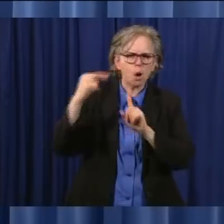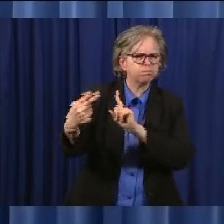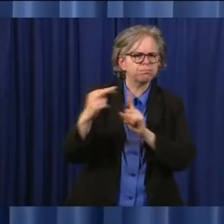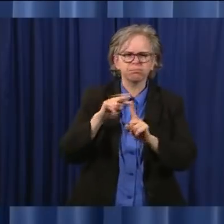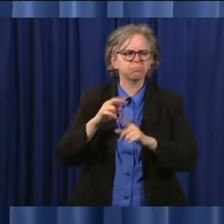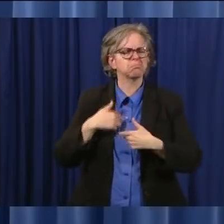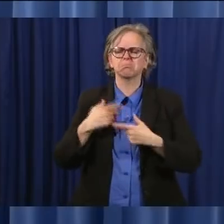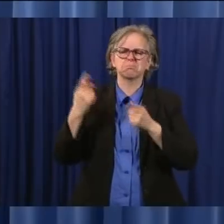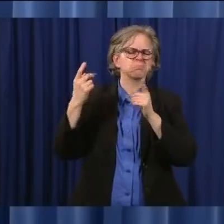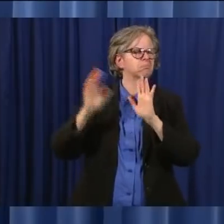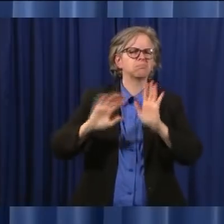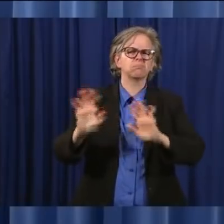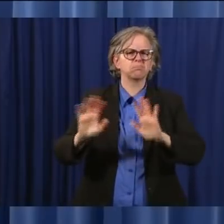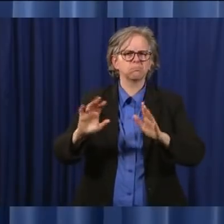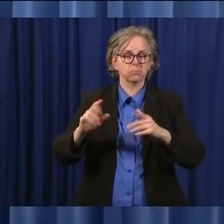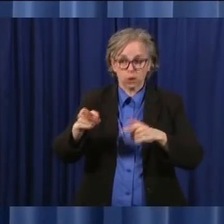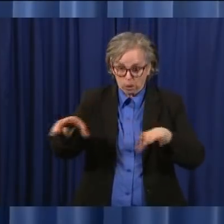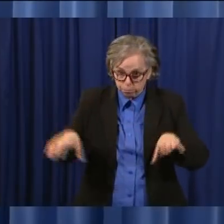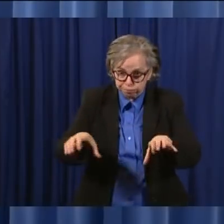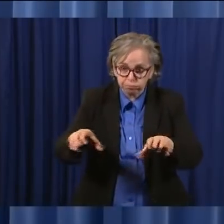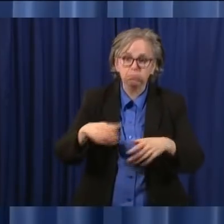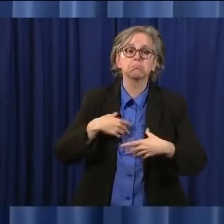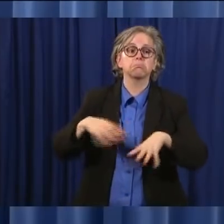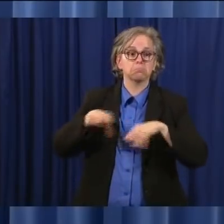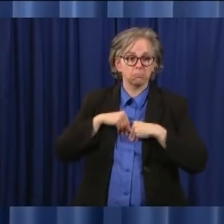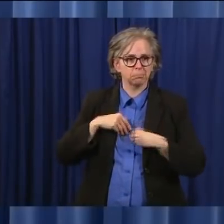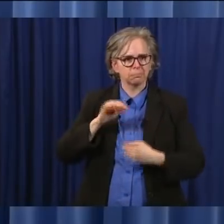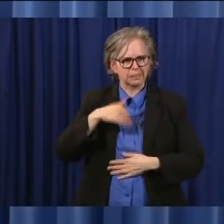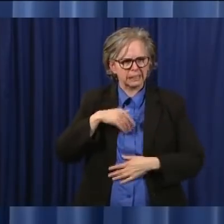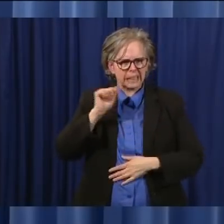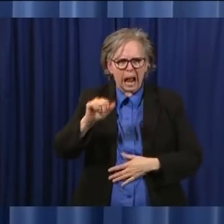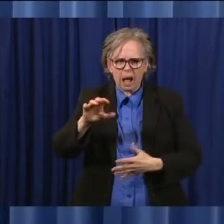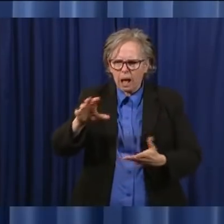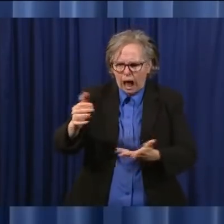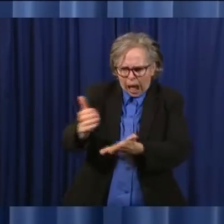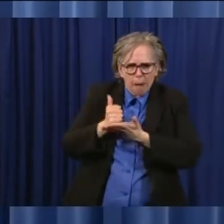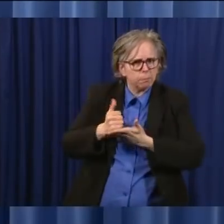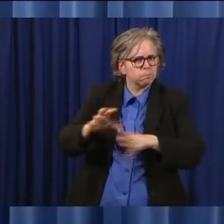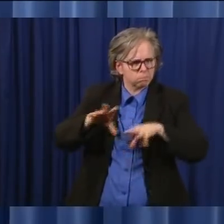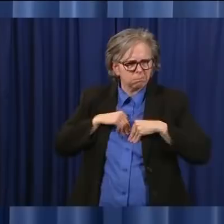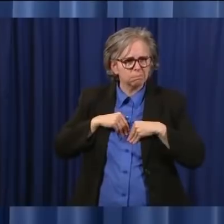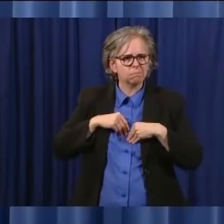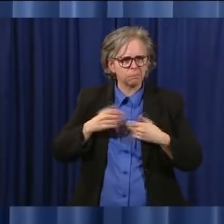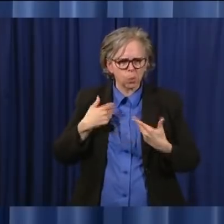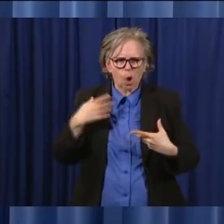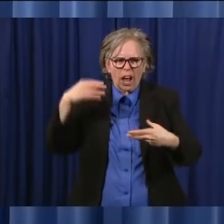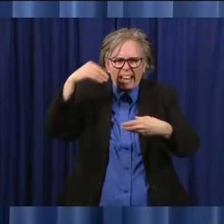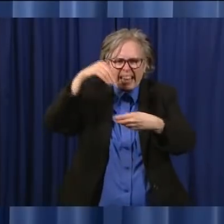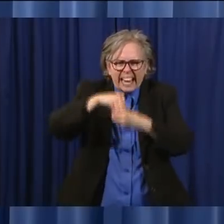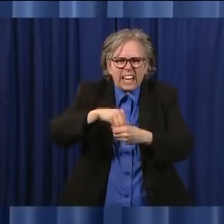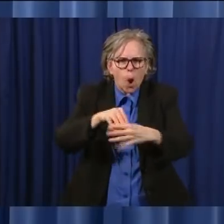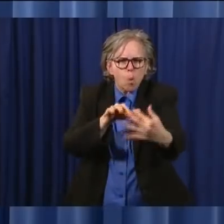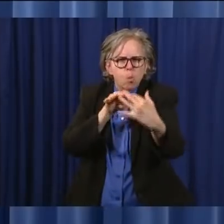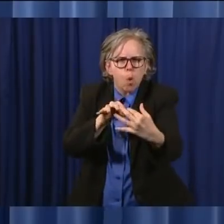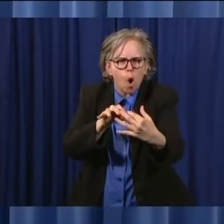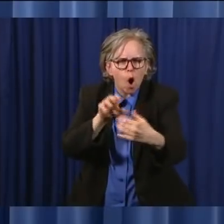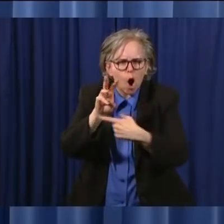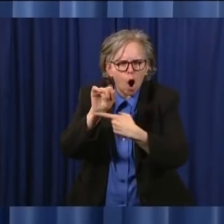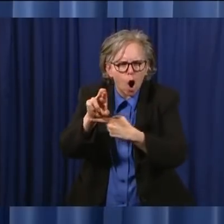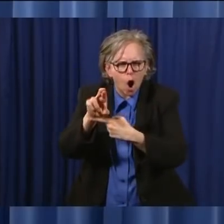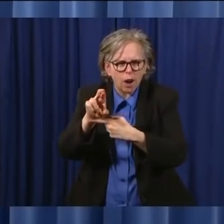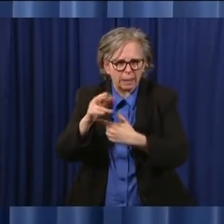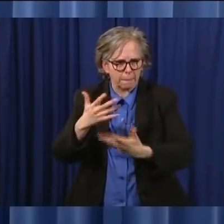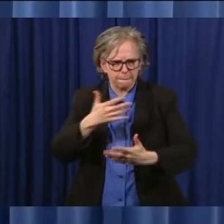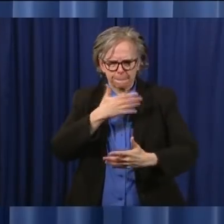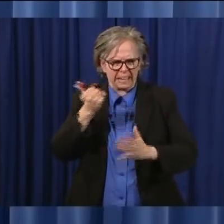and to accept that, to be able to use their help. We're in a war. We're in a battle. We're going to put the best people we can on the field.